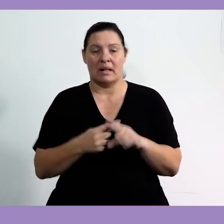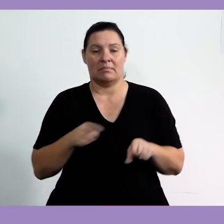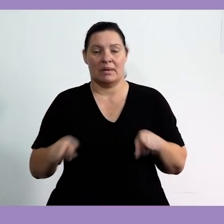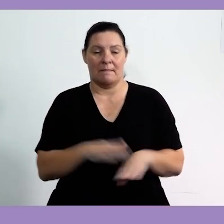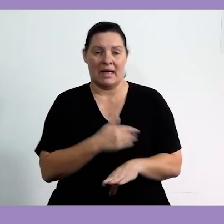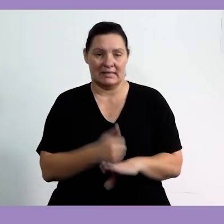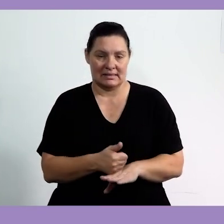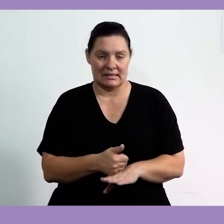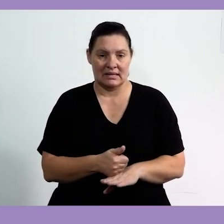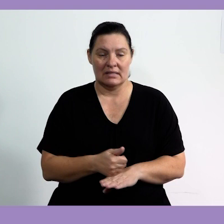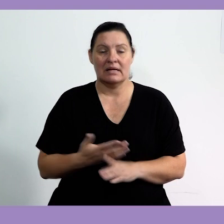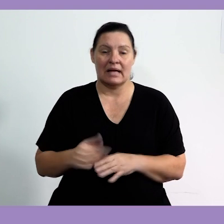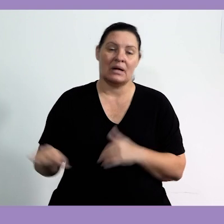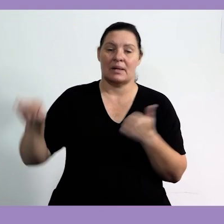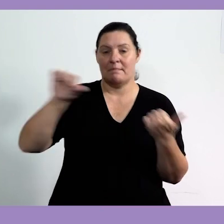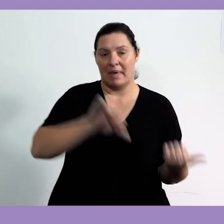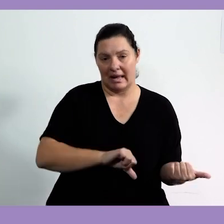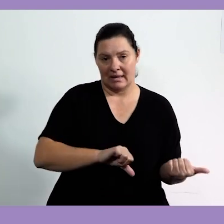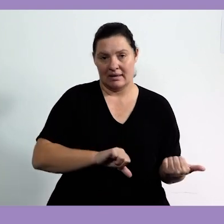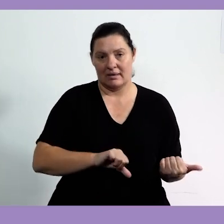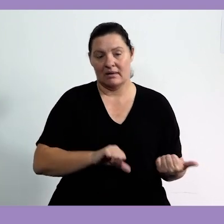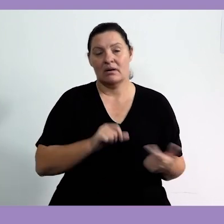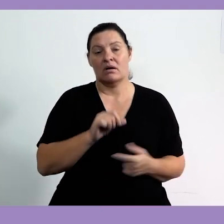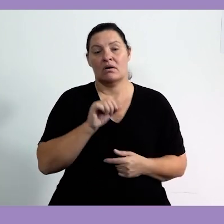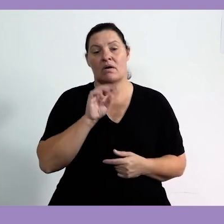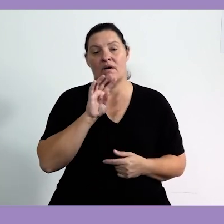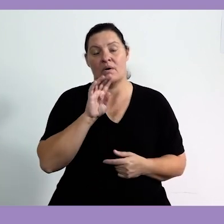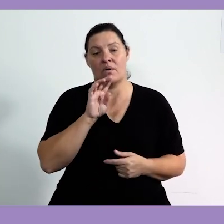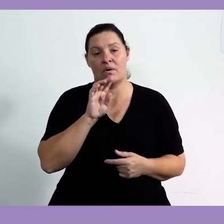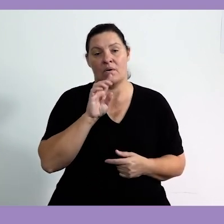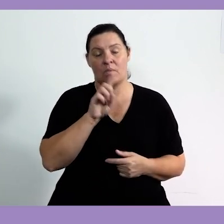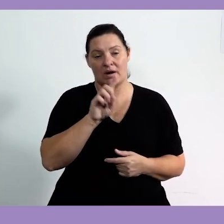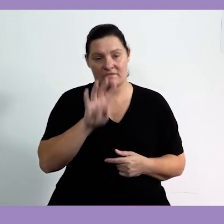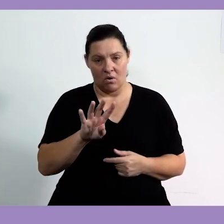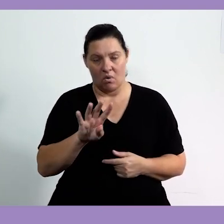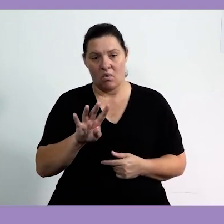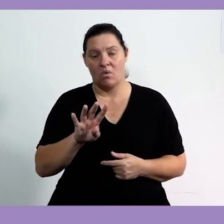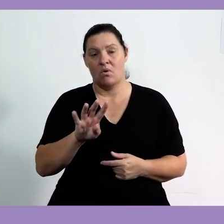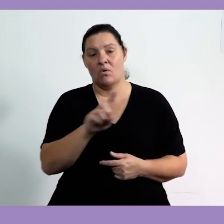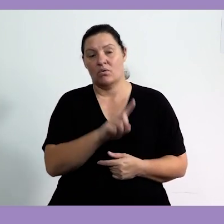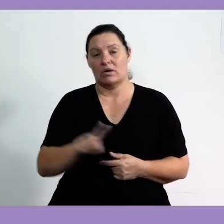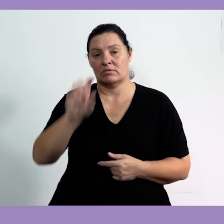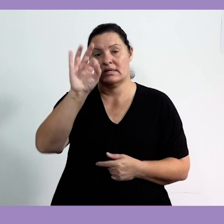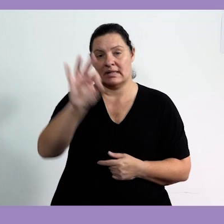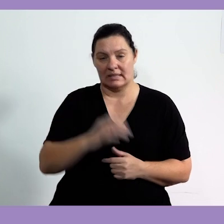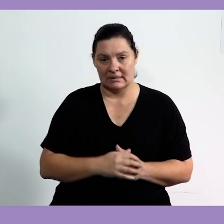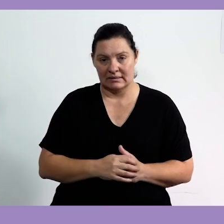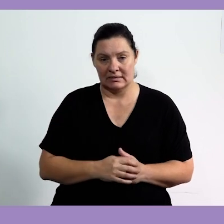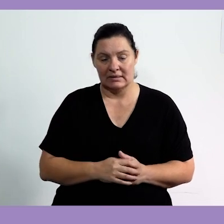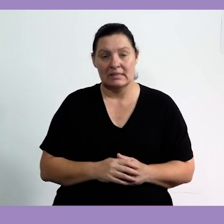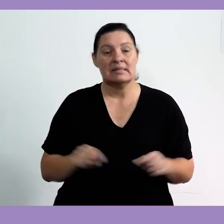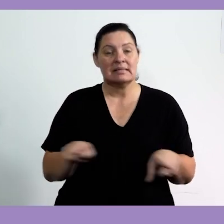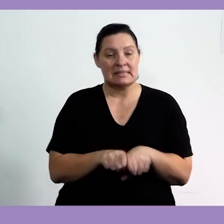multiply the bases, and that takes us back to 14 raised to the exponent 3.